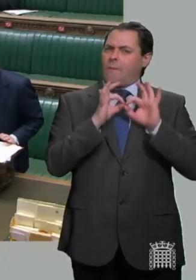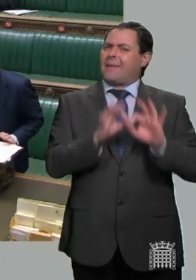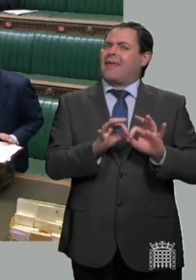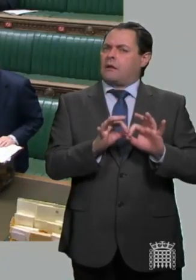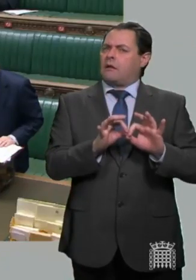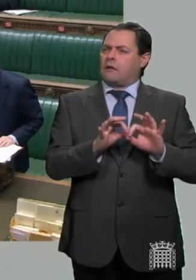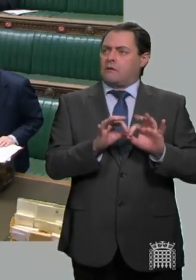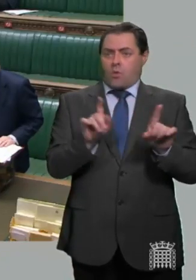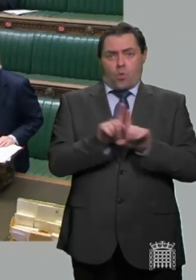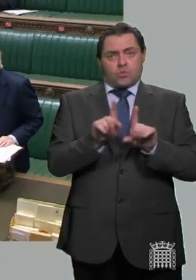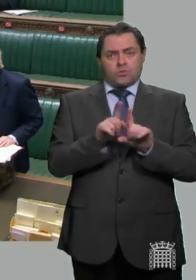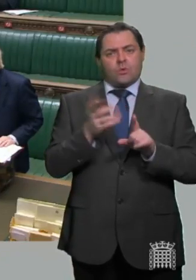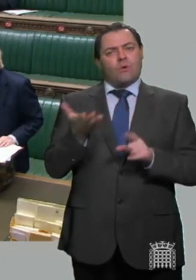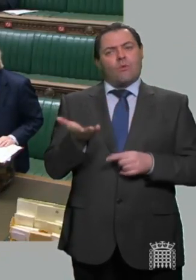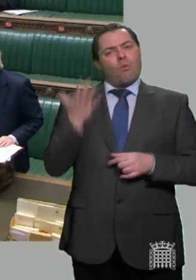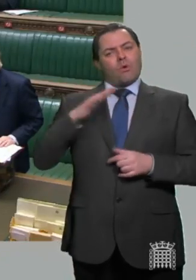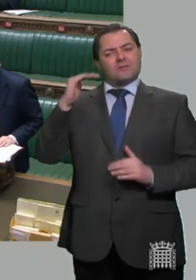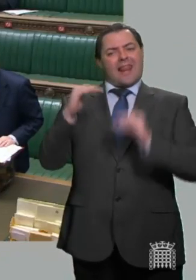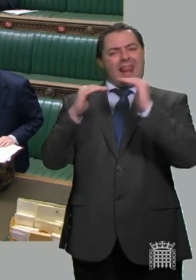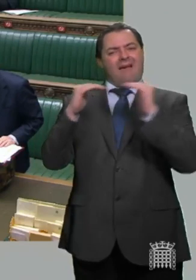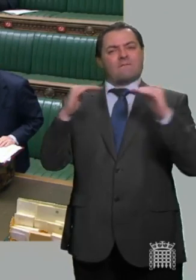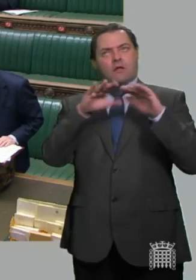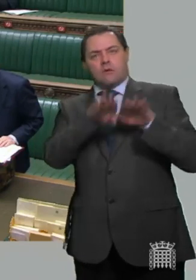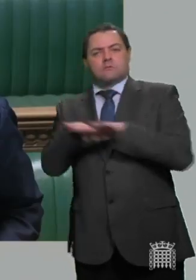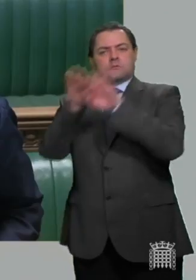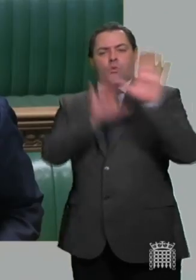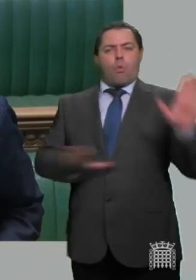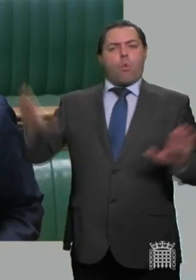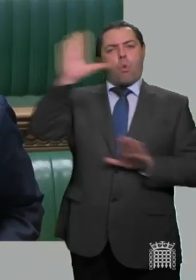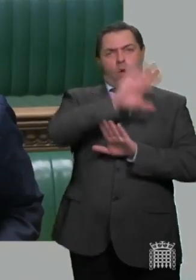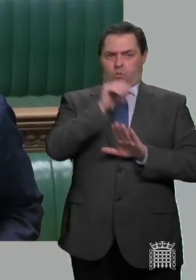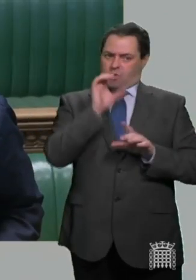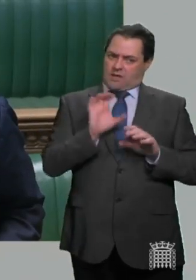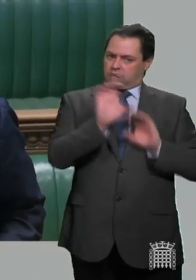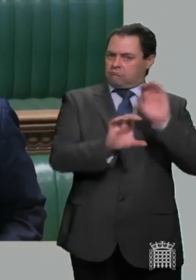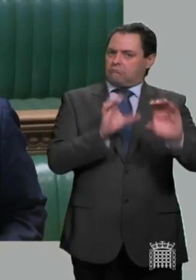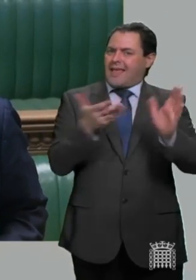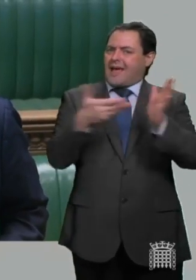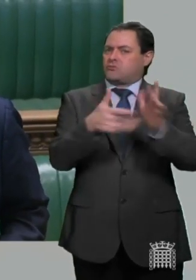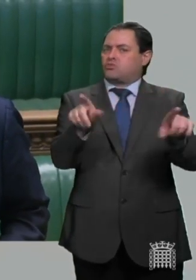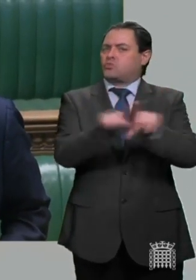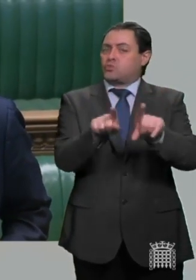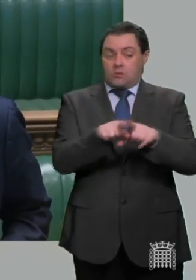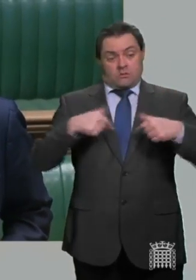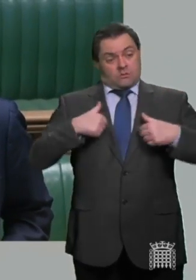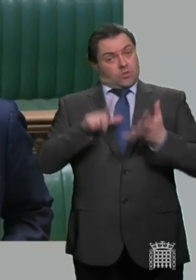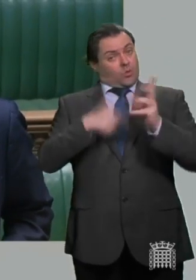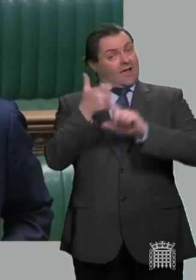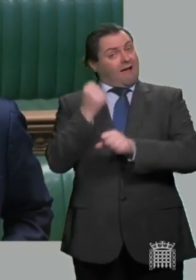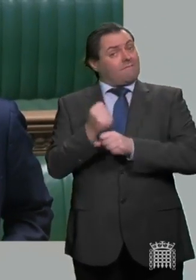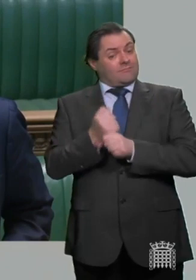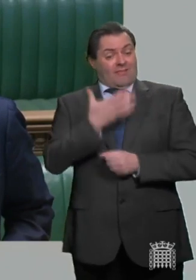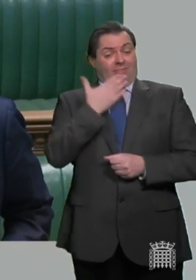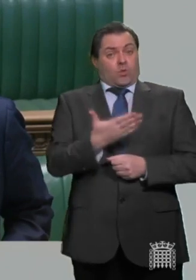through the levelling up fund and other means. And it's thanks to the UK government that the furlough scheme